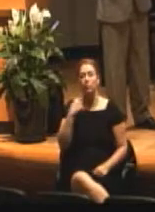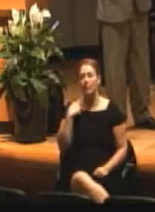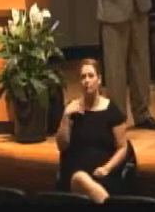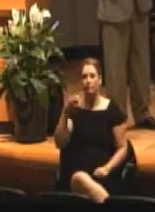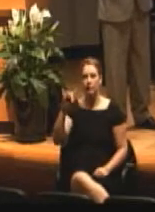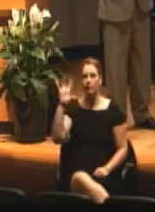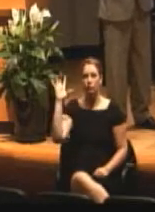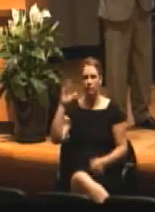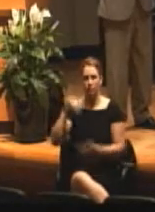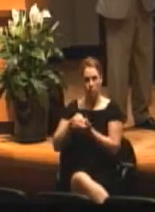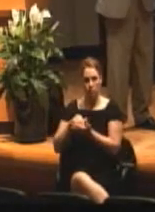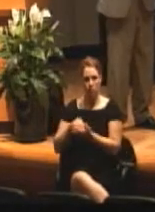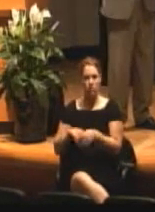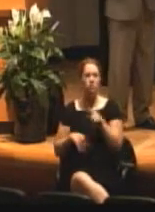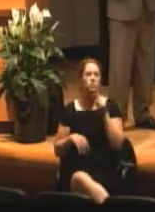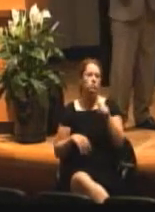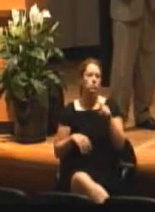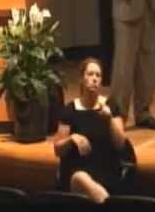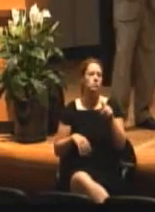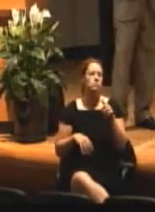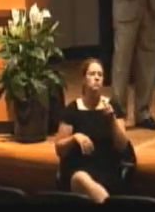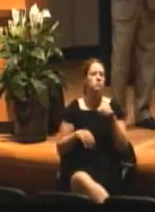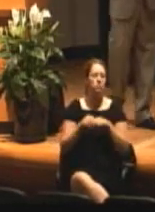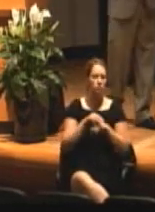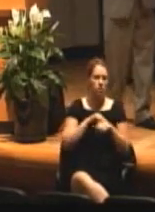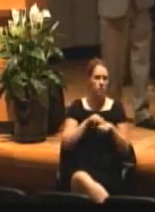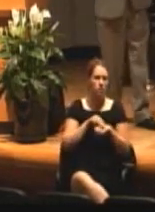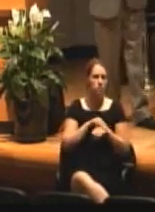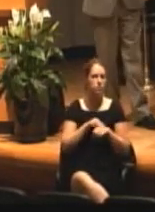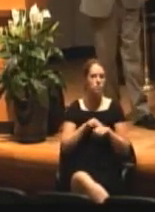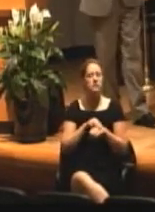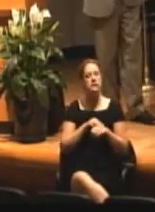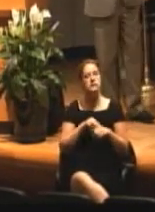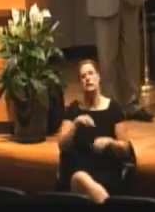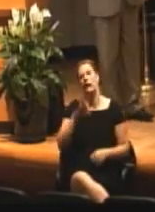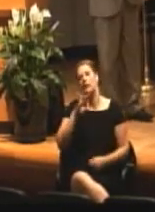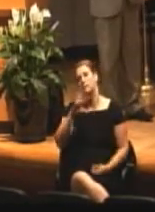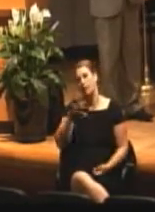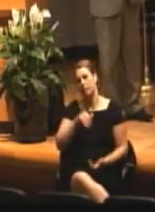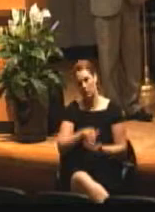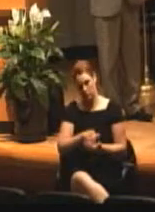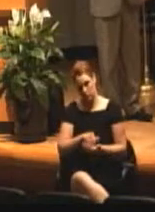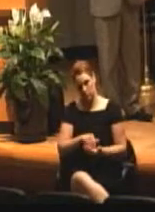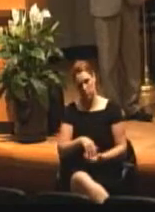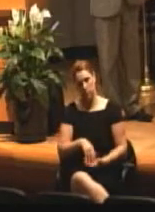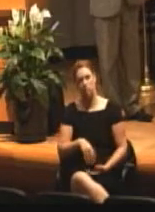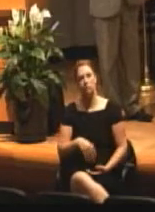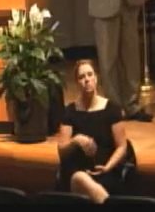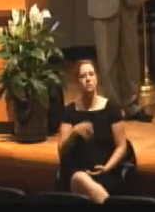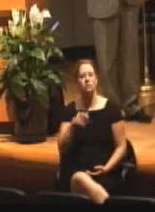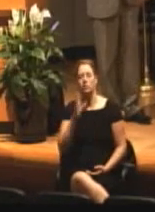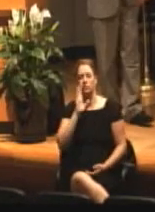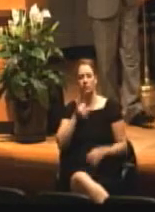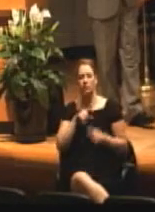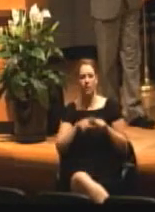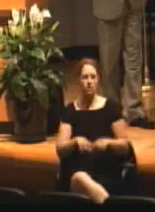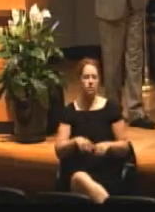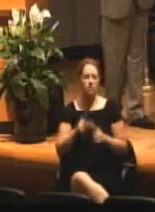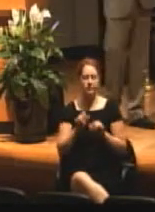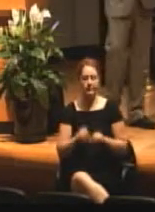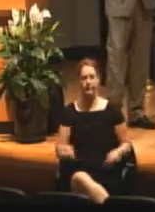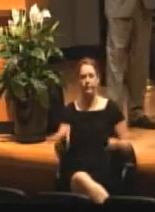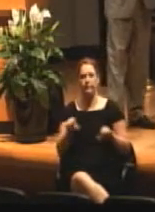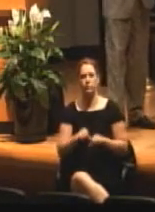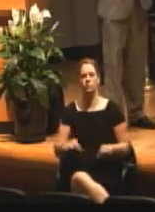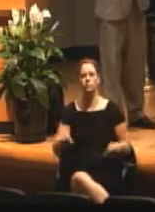mortgage 95, and then they look at that amortization table. They'll print you one. It'll just be based on kind of standard payments. Typically, I would say in